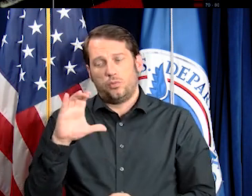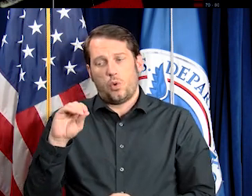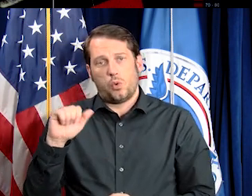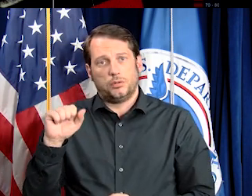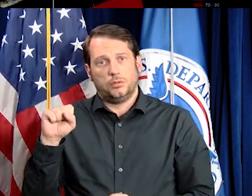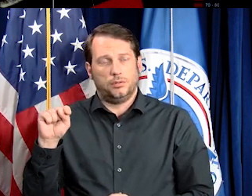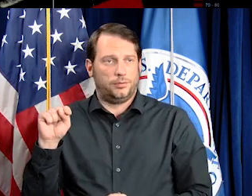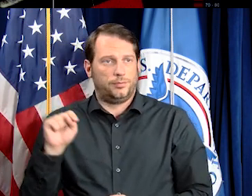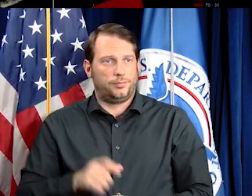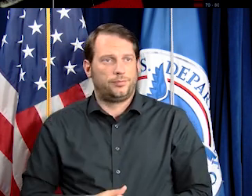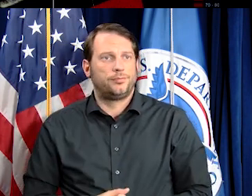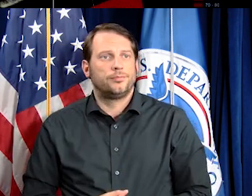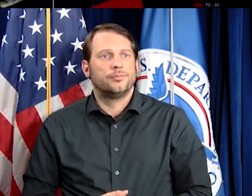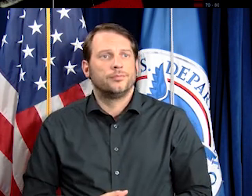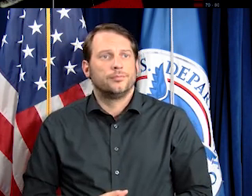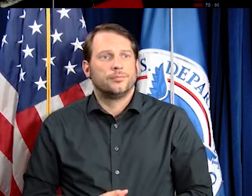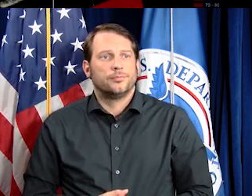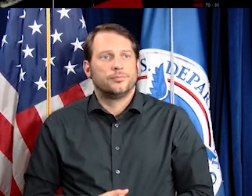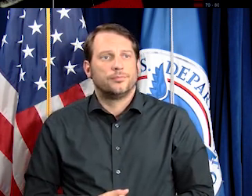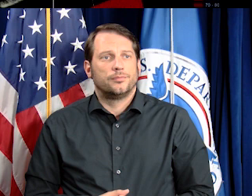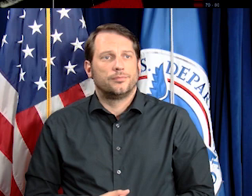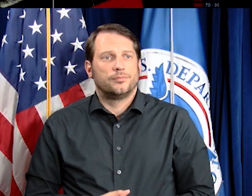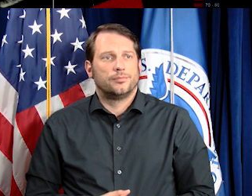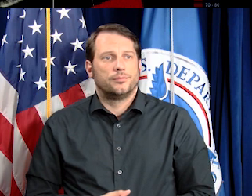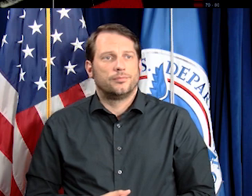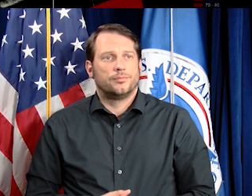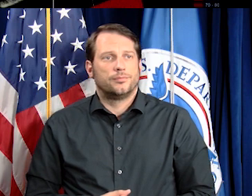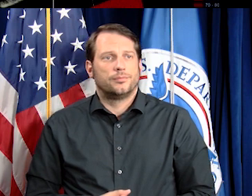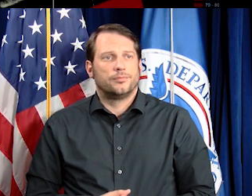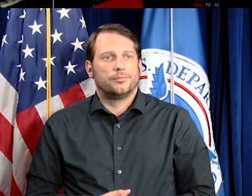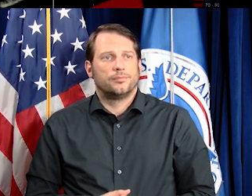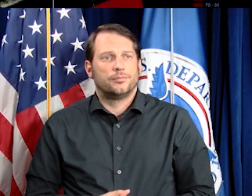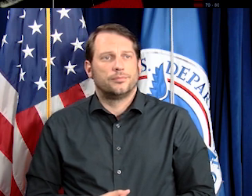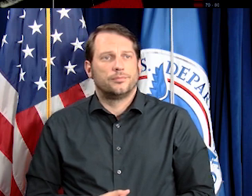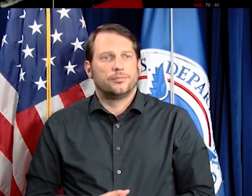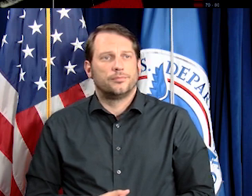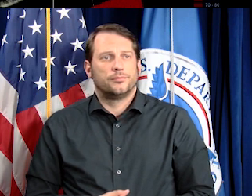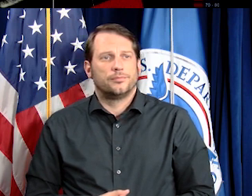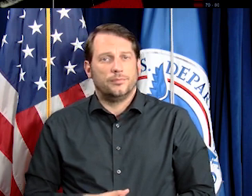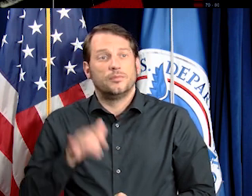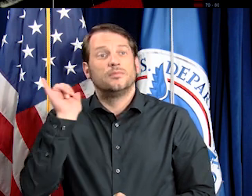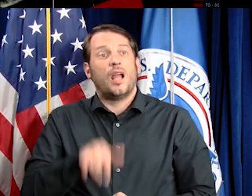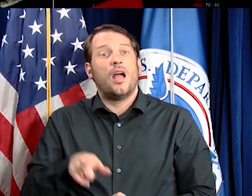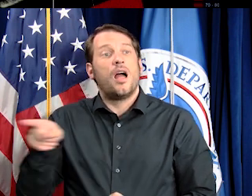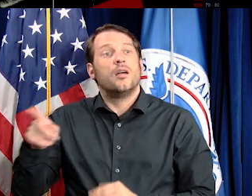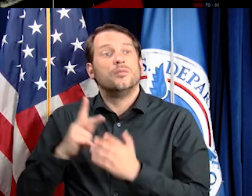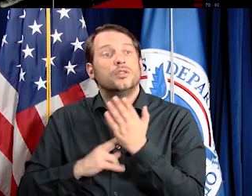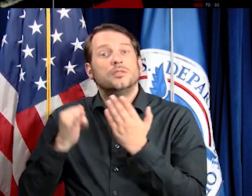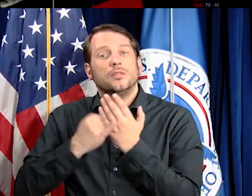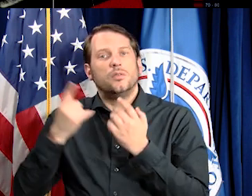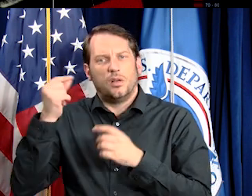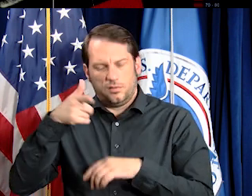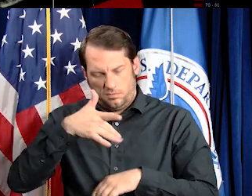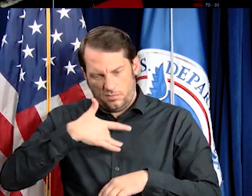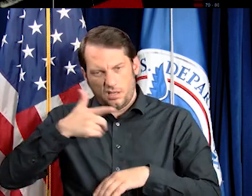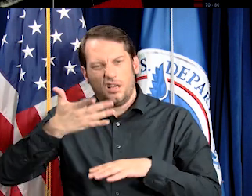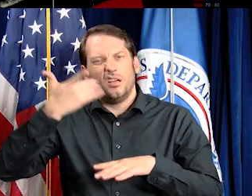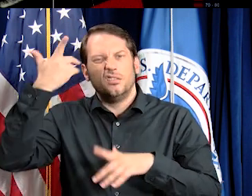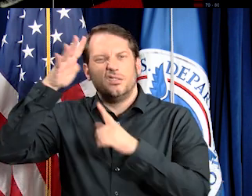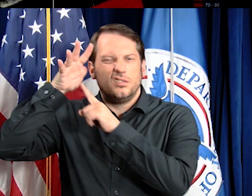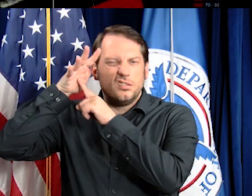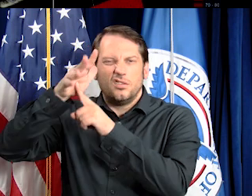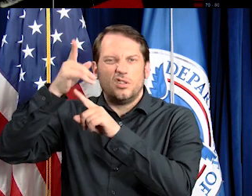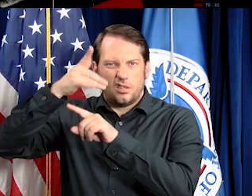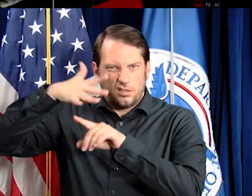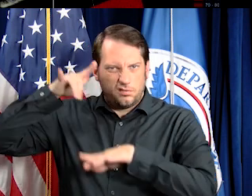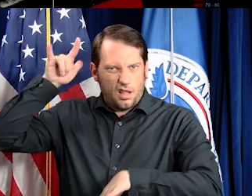who takes aerial photos of the coast before and after a storm from a window, or from a plane window. And the purpose